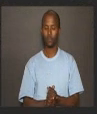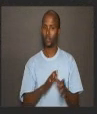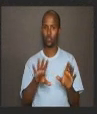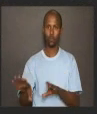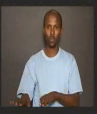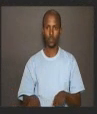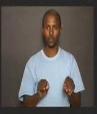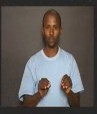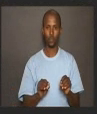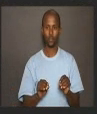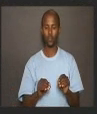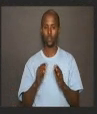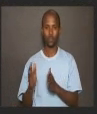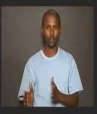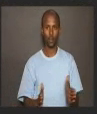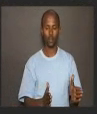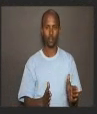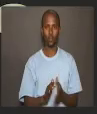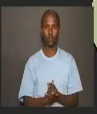Students, let's get ready.